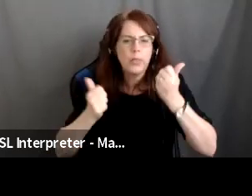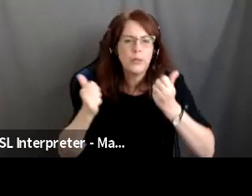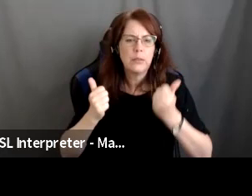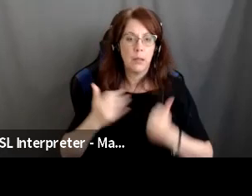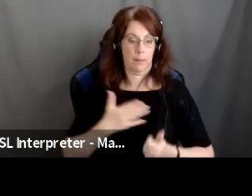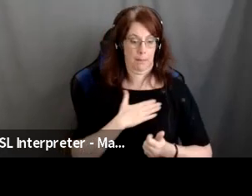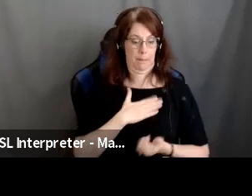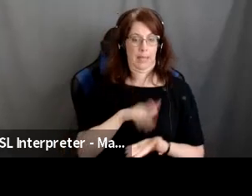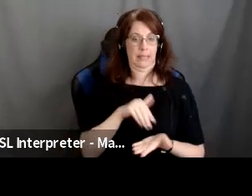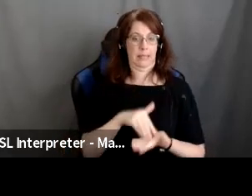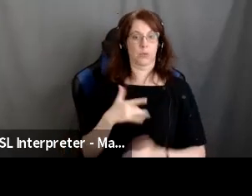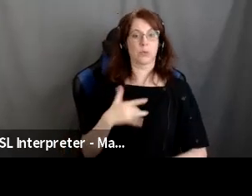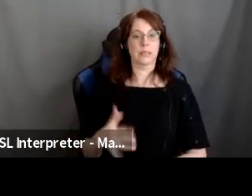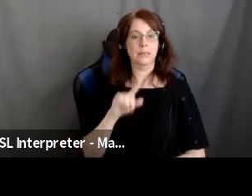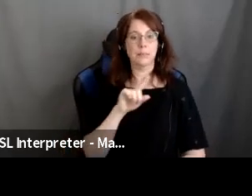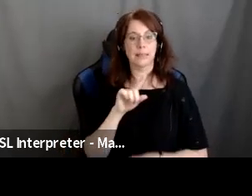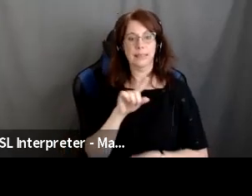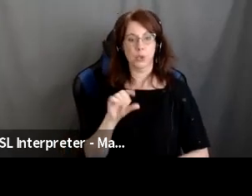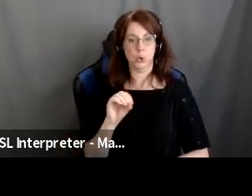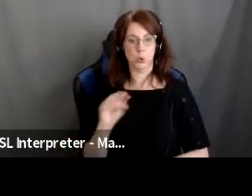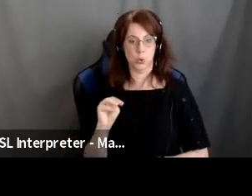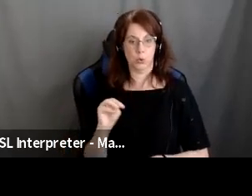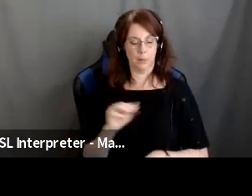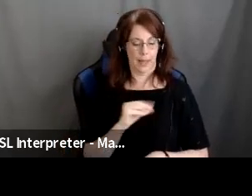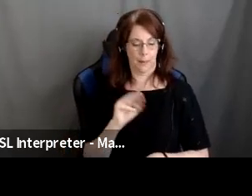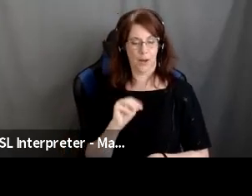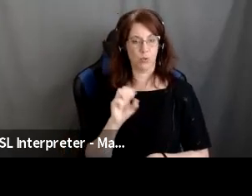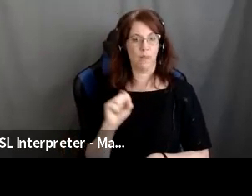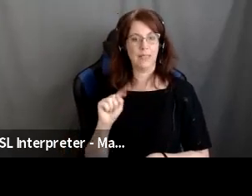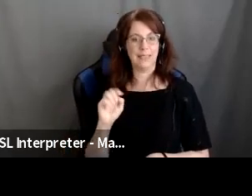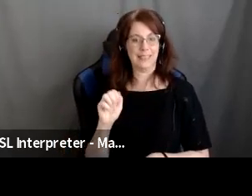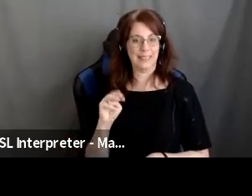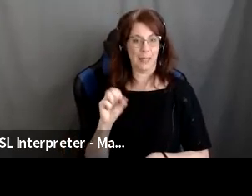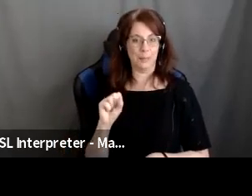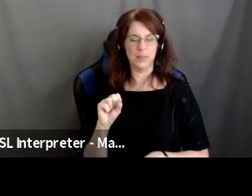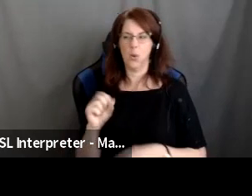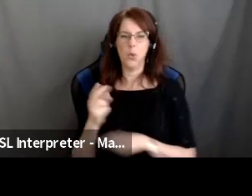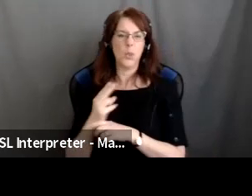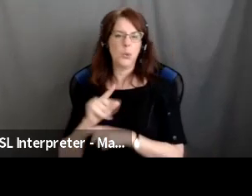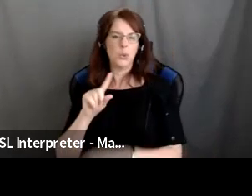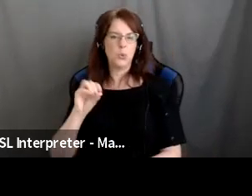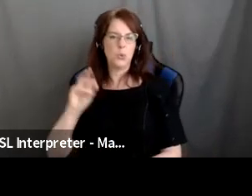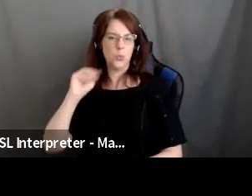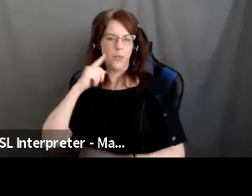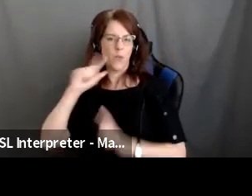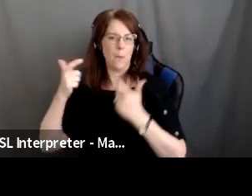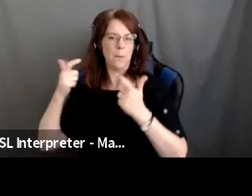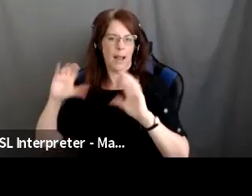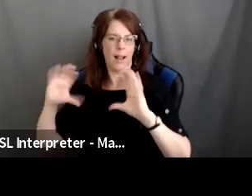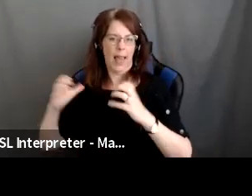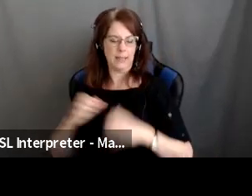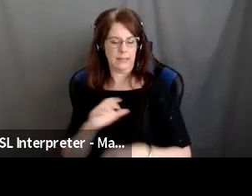my center we use Zoom and Microsoft Teams. We're using Zoom for our bigger classes and Microsoft Teams